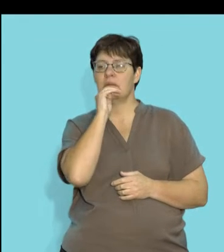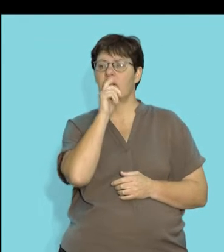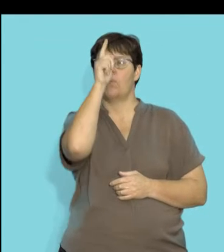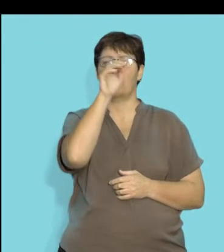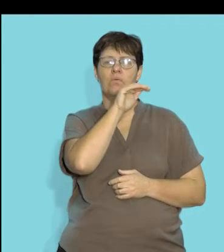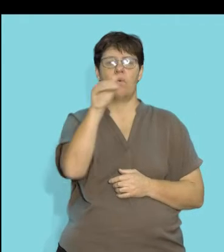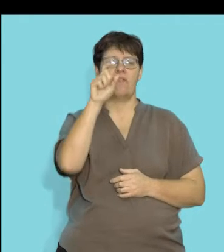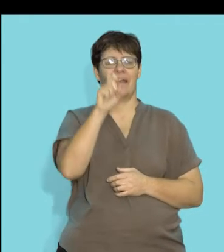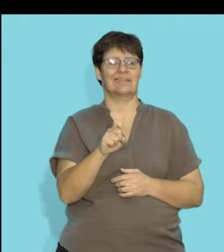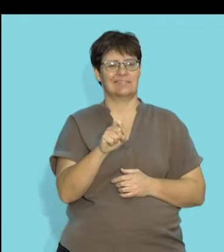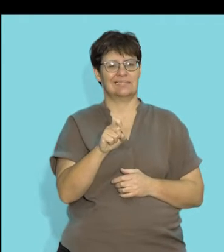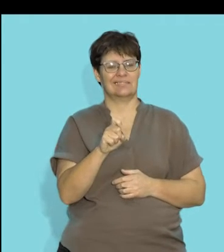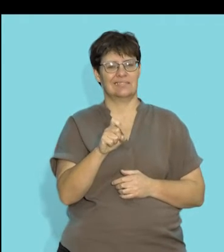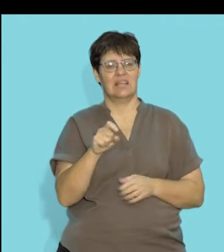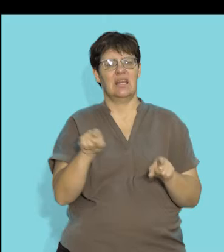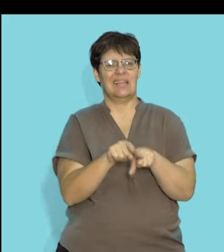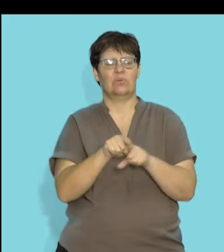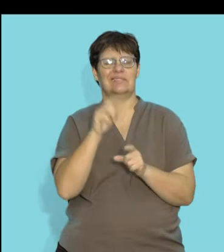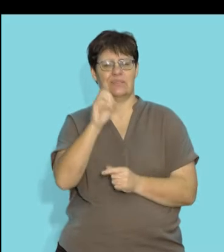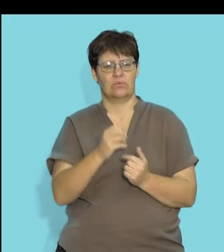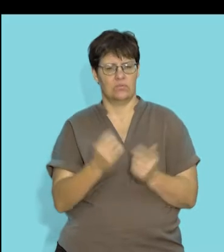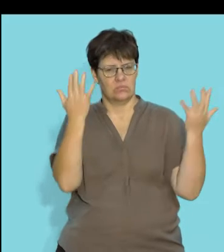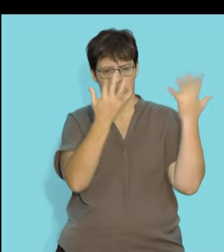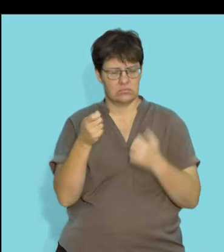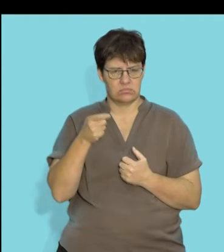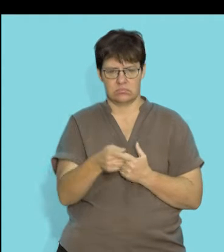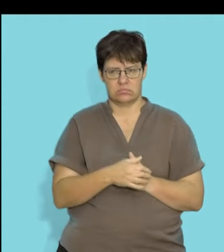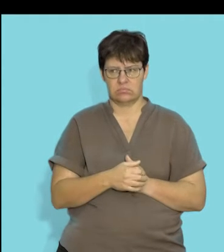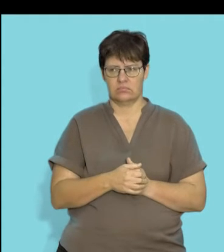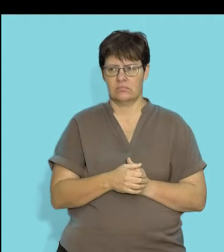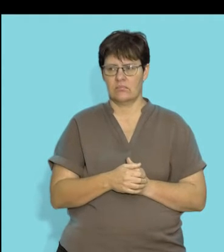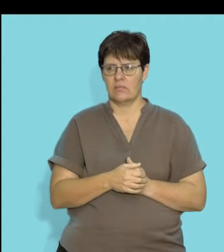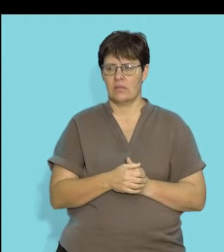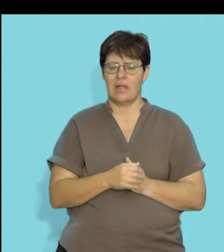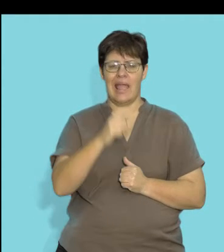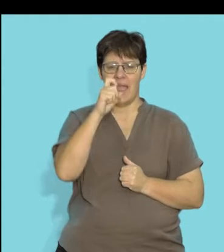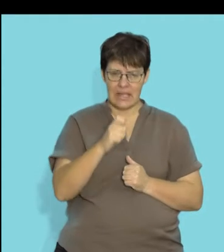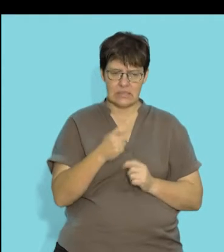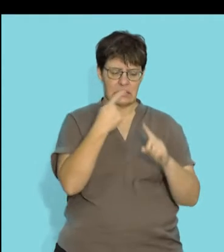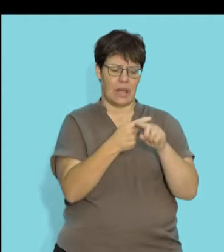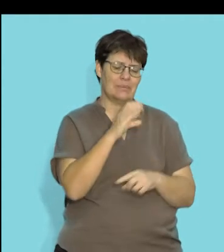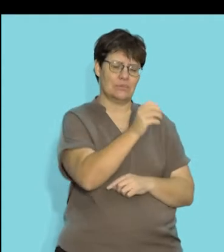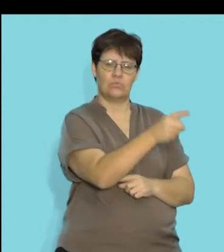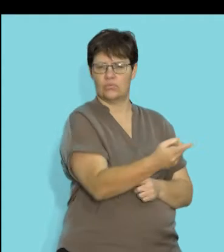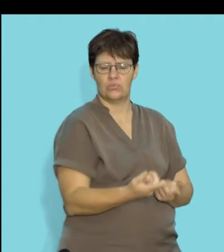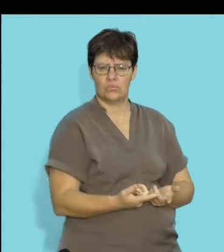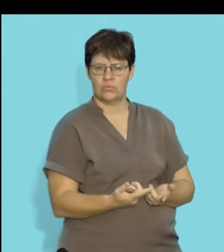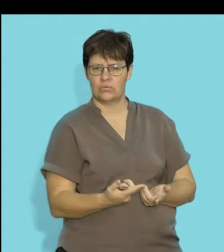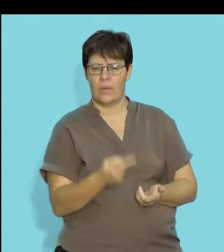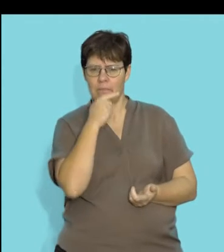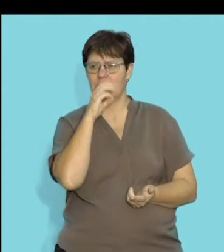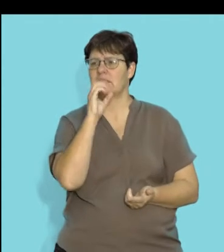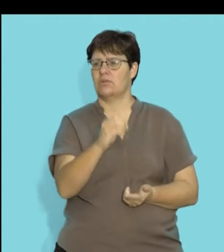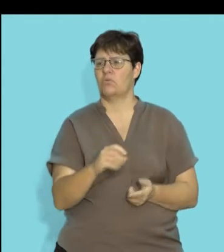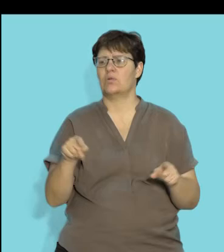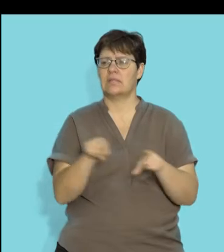will be 1 over x is equals to 0. When you calculate this, the x must be multiplied by the 0 there, which